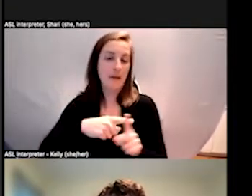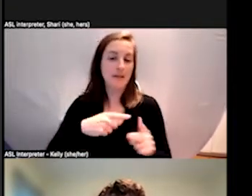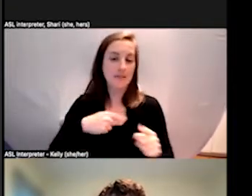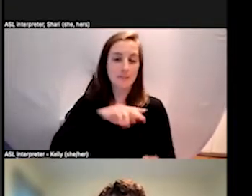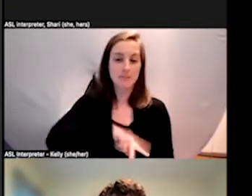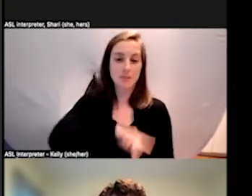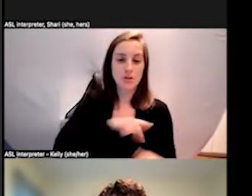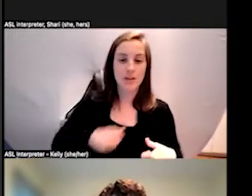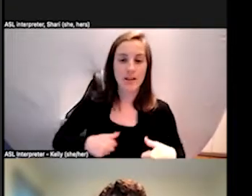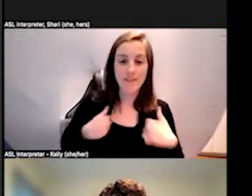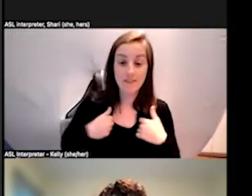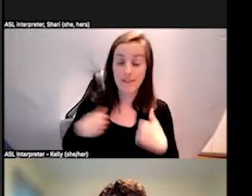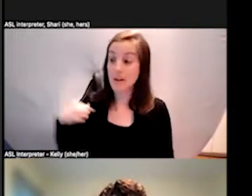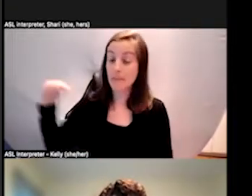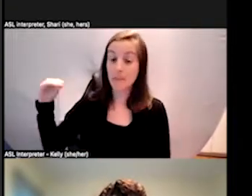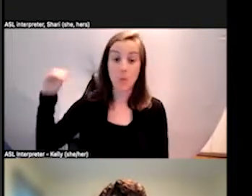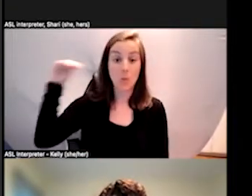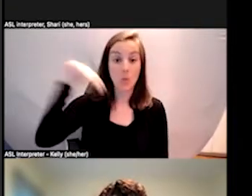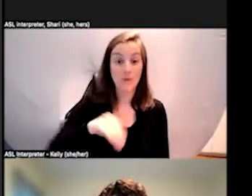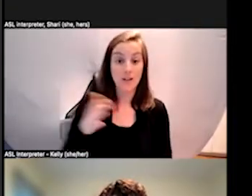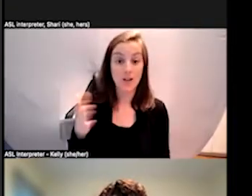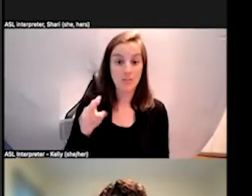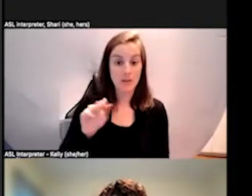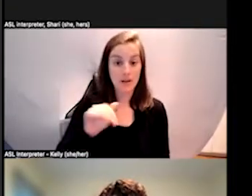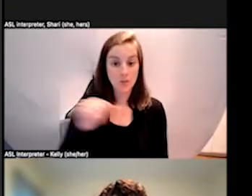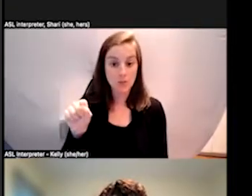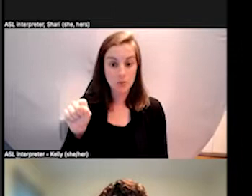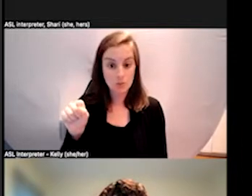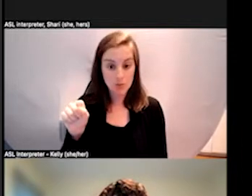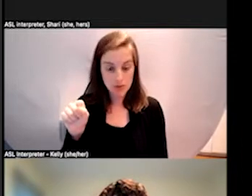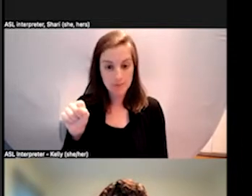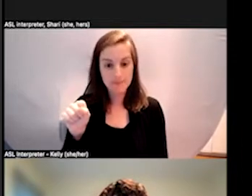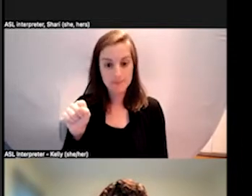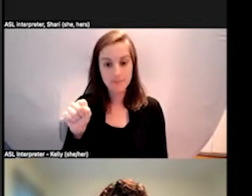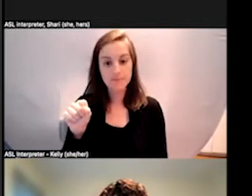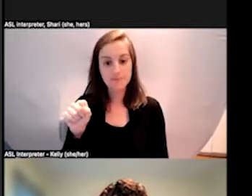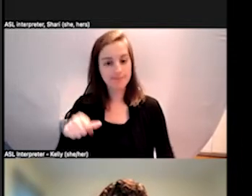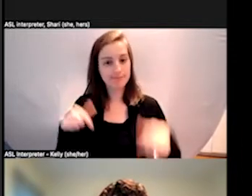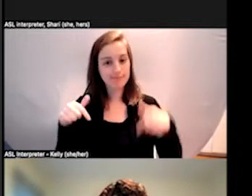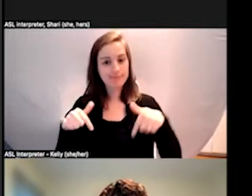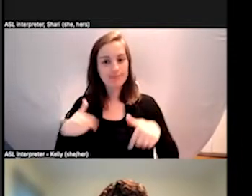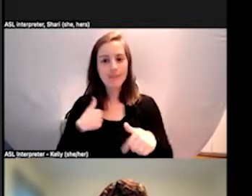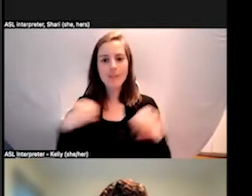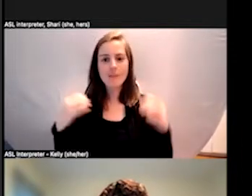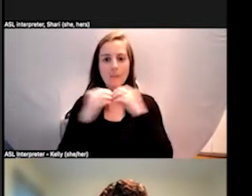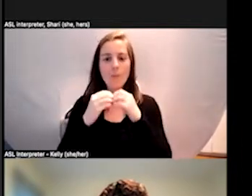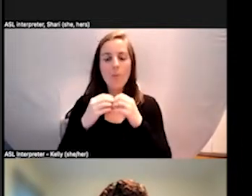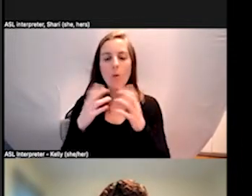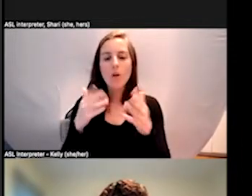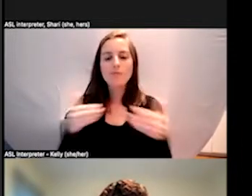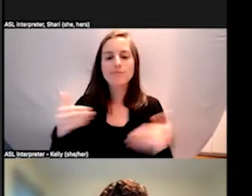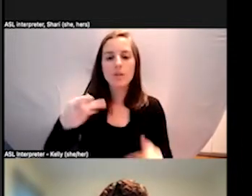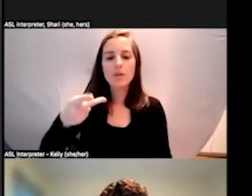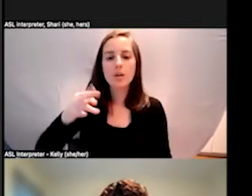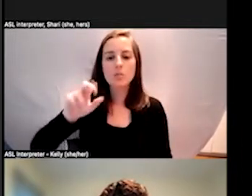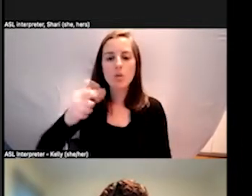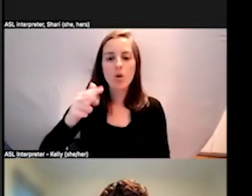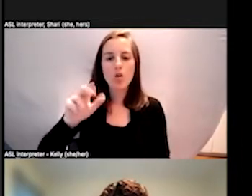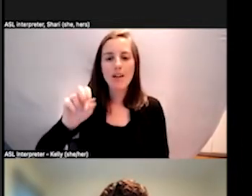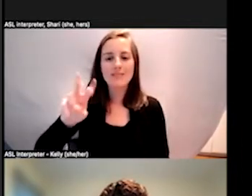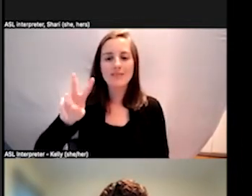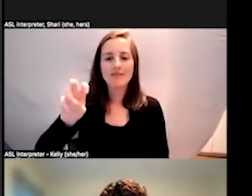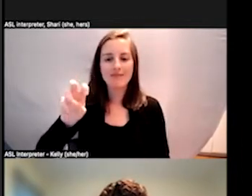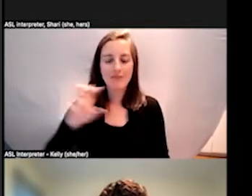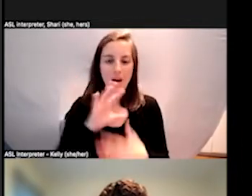state, and being in a place where there are more progressive options and where I had my own health insurance for the first